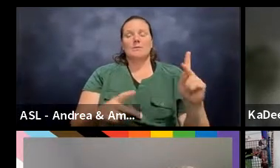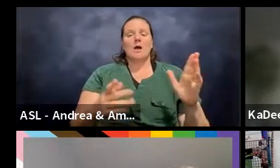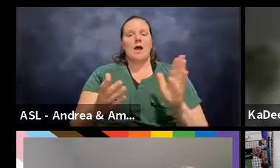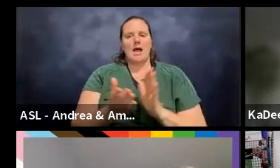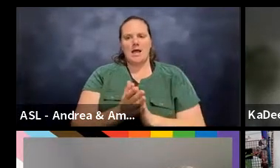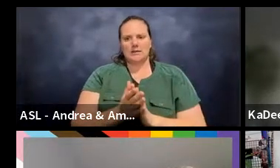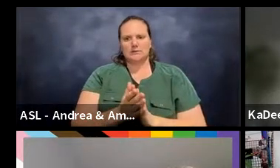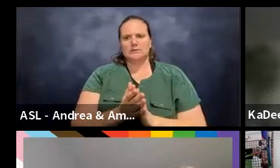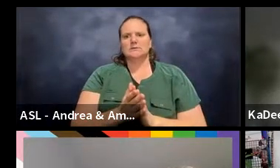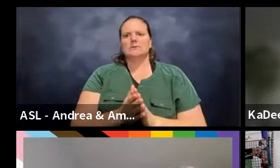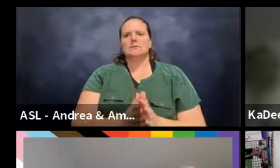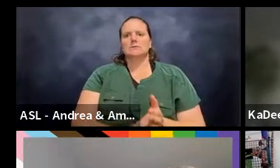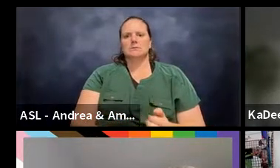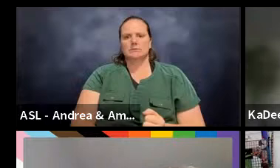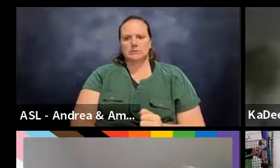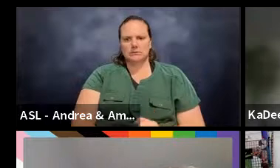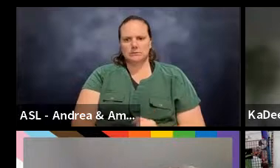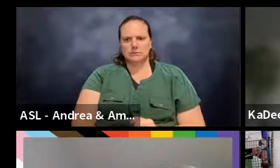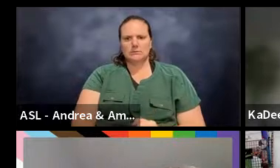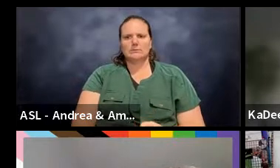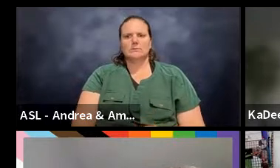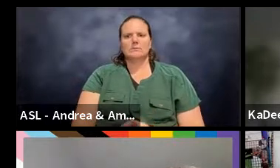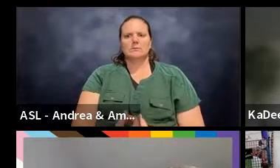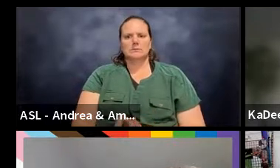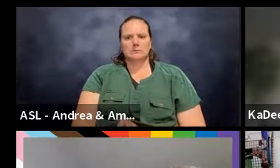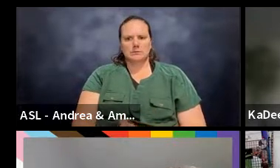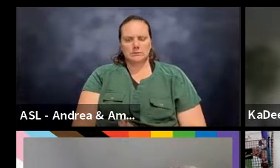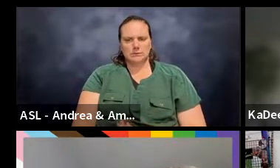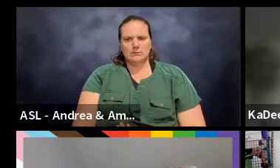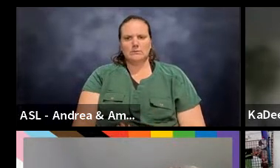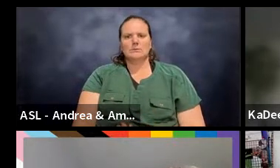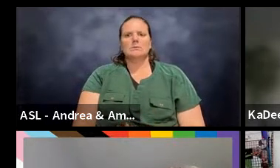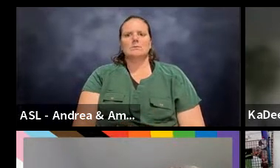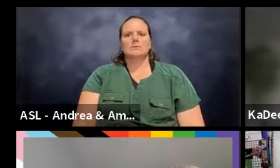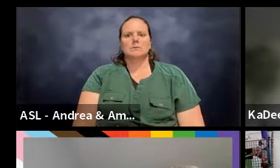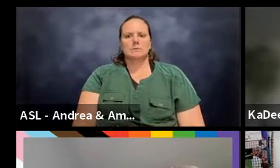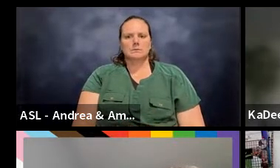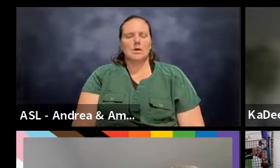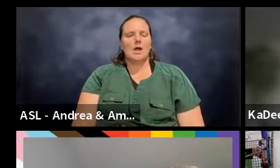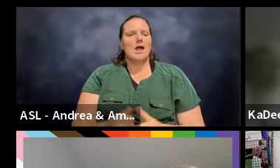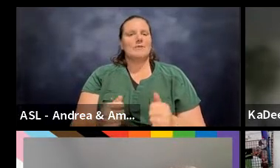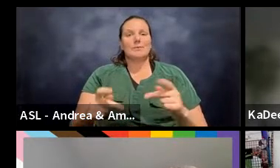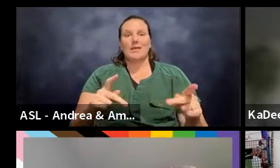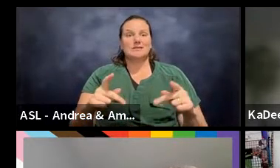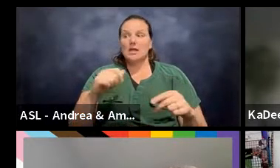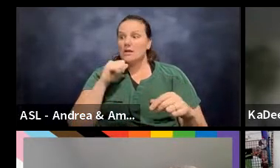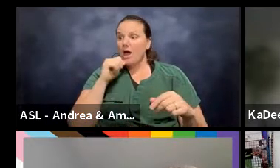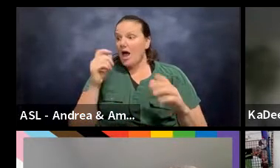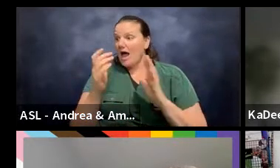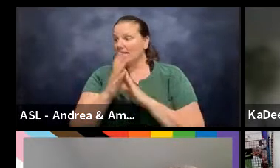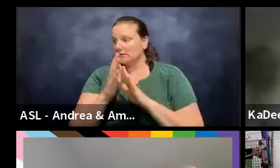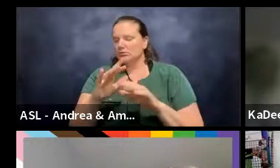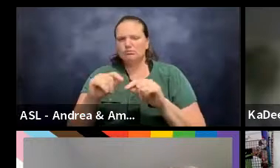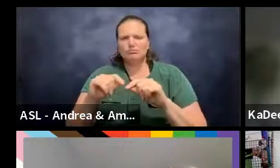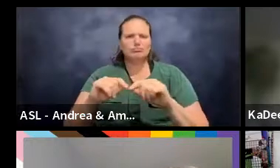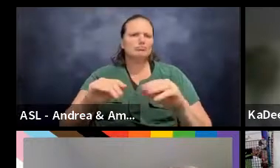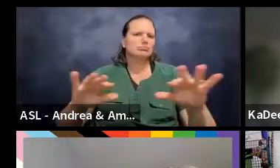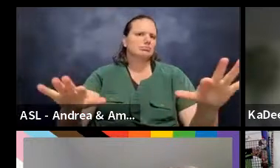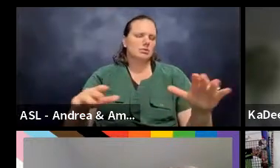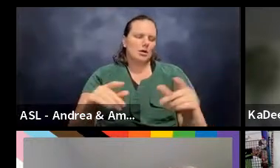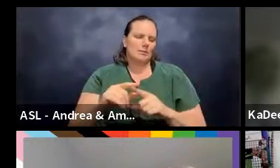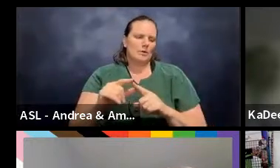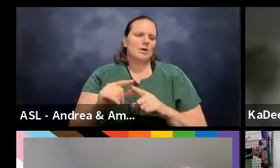us, and many places where they didn't ask us to be, to get this word out about the program.